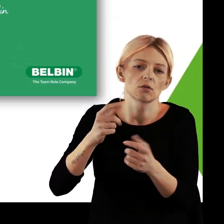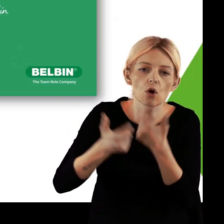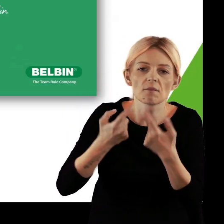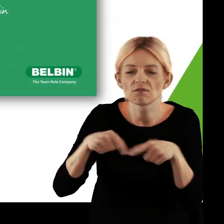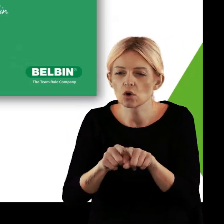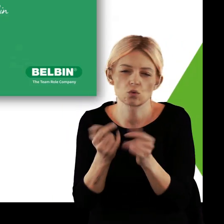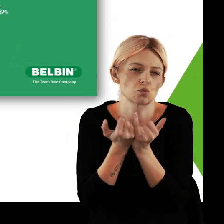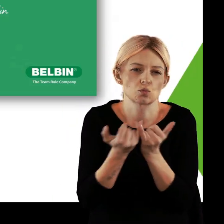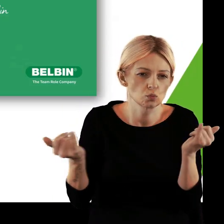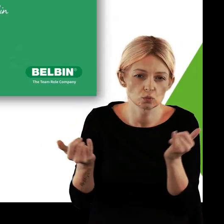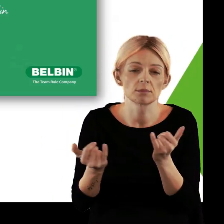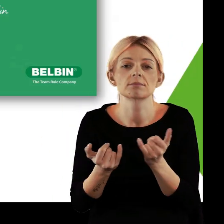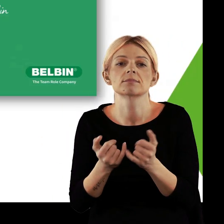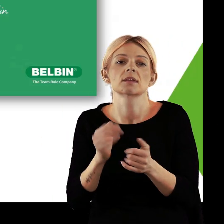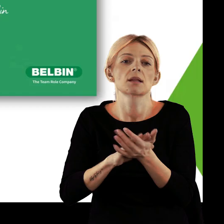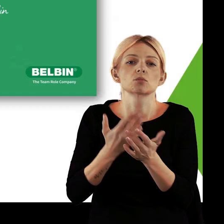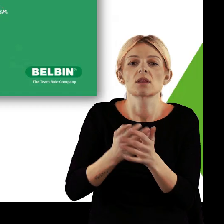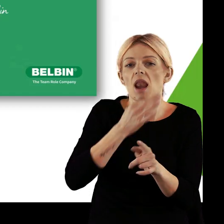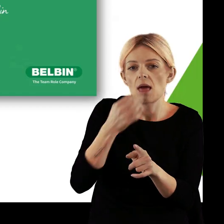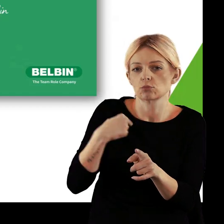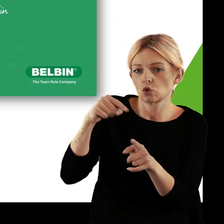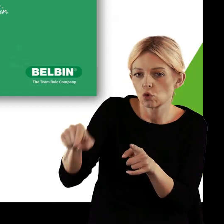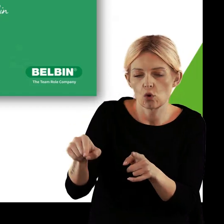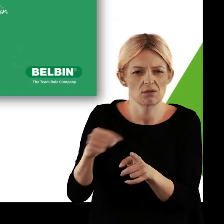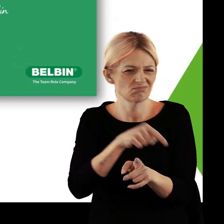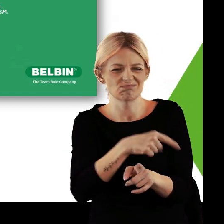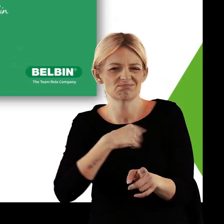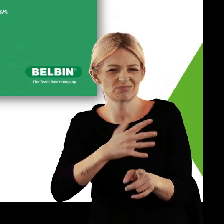better in some areas and weaker in others.